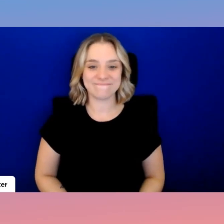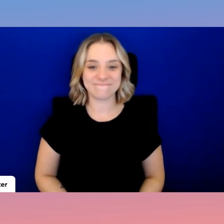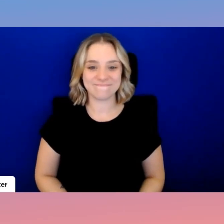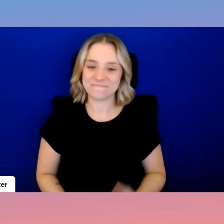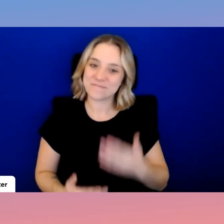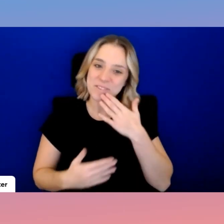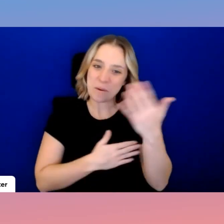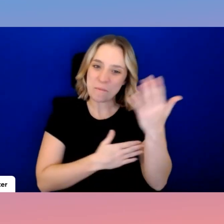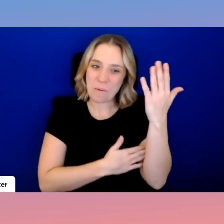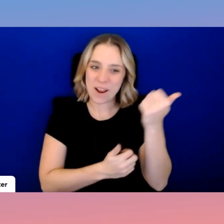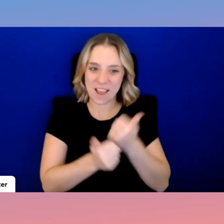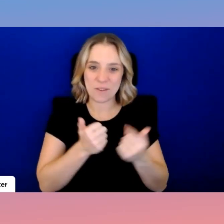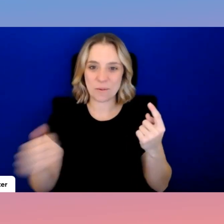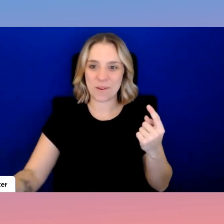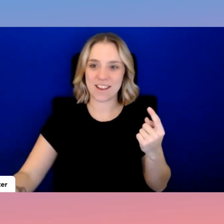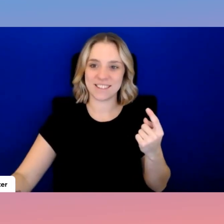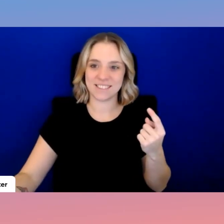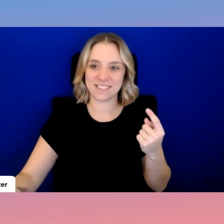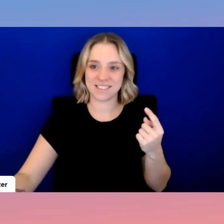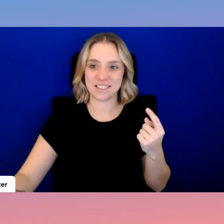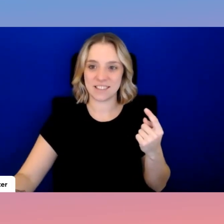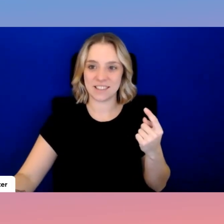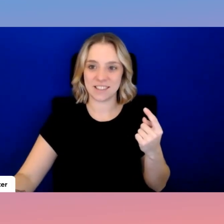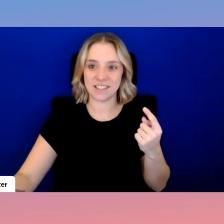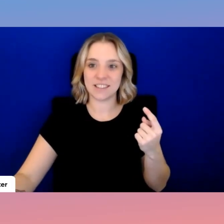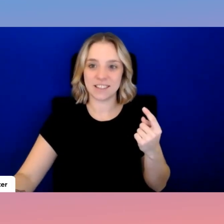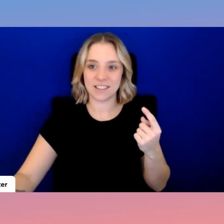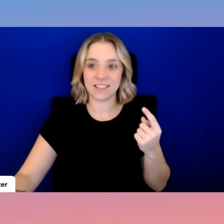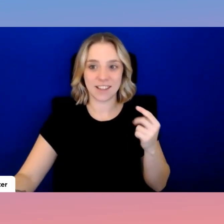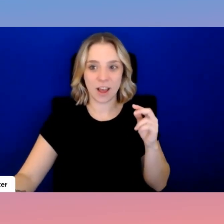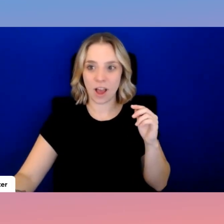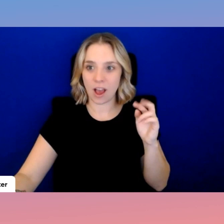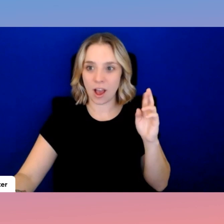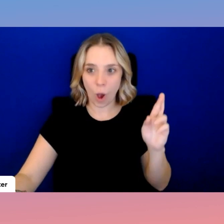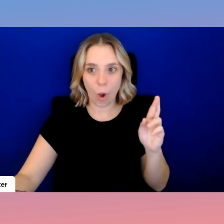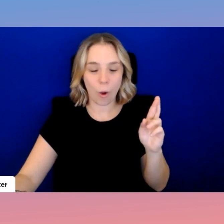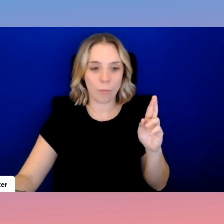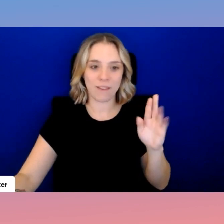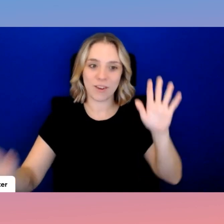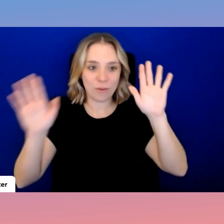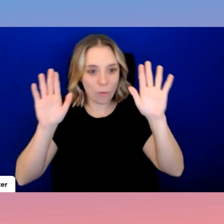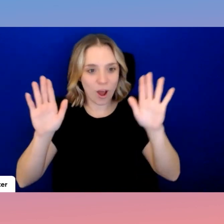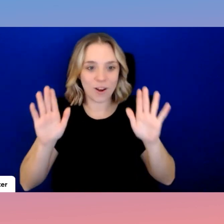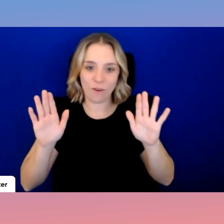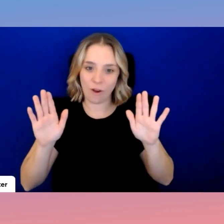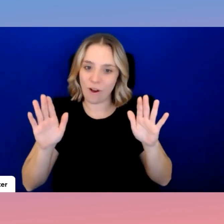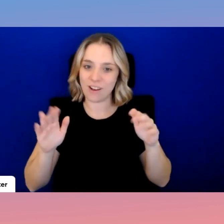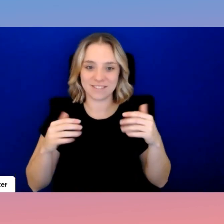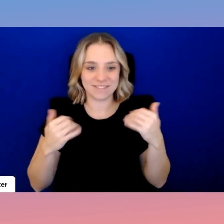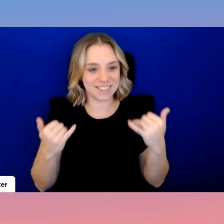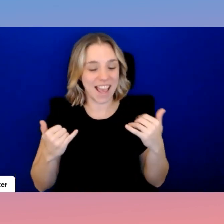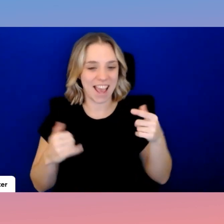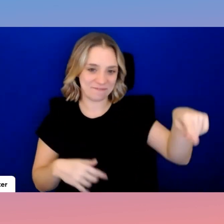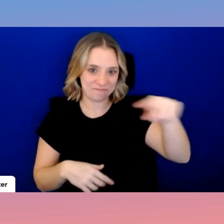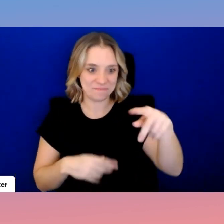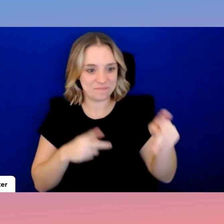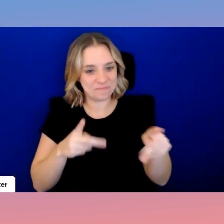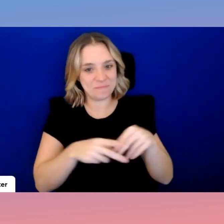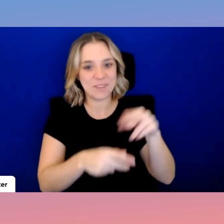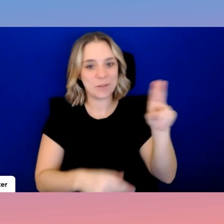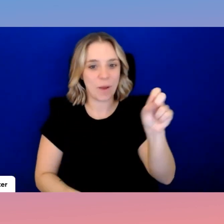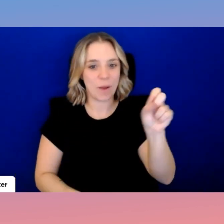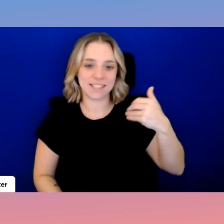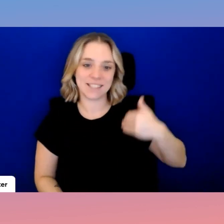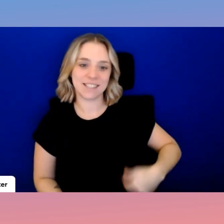Good morning, everyone. I hope you guys are having a wonderful Thursday to my colleagues in the US. My name